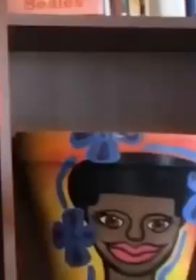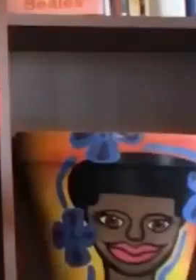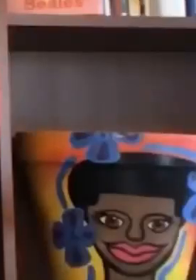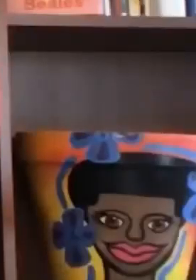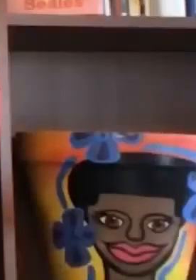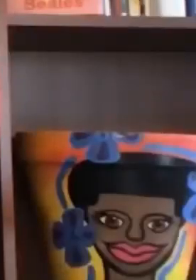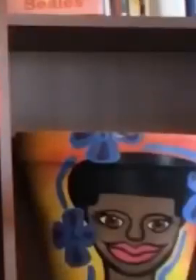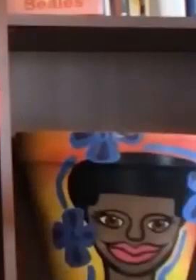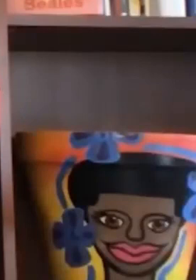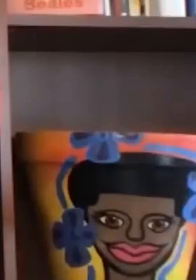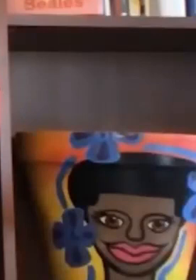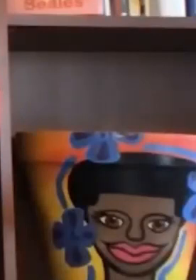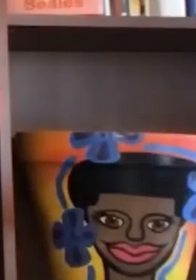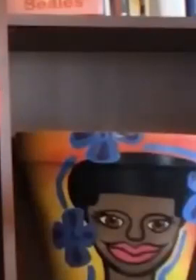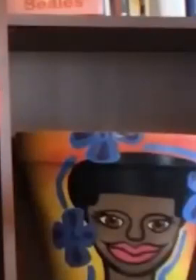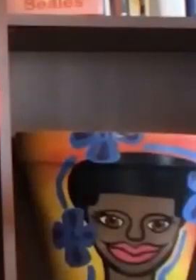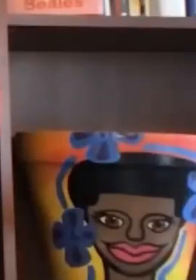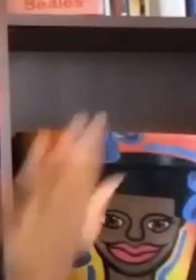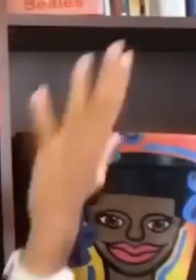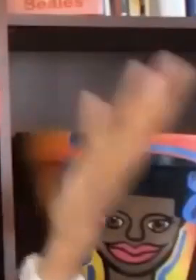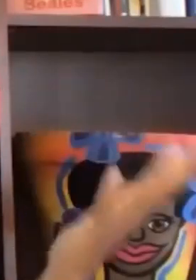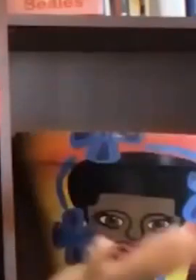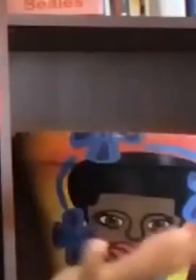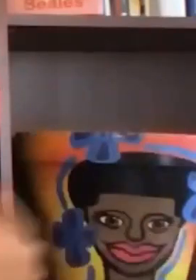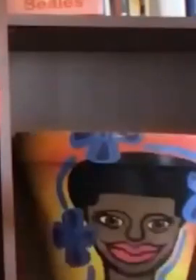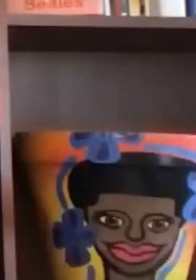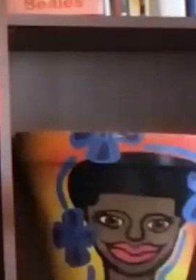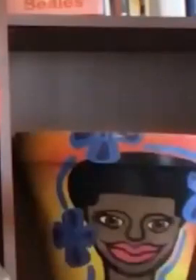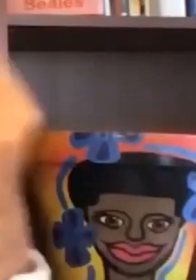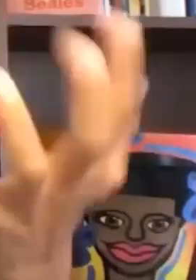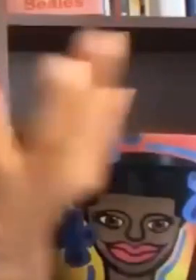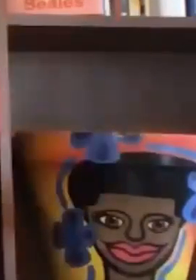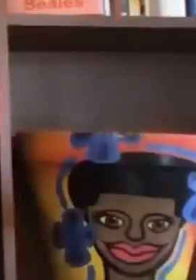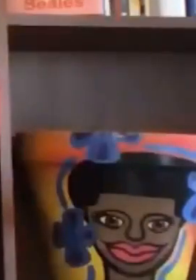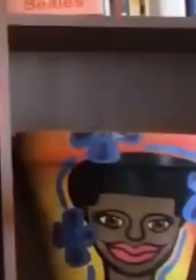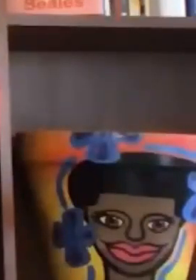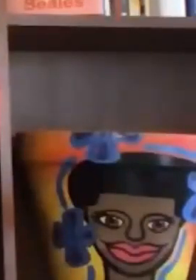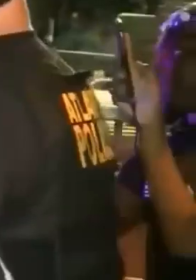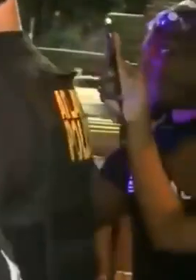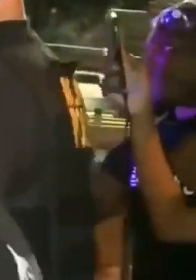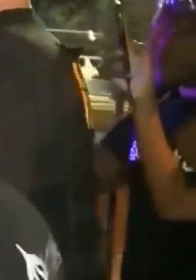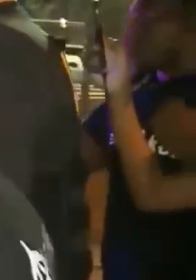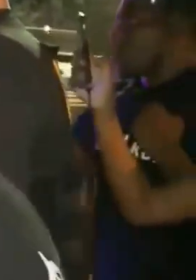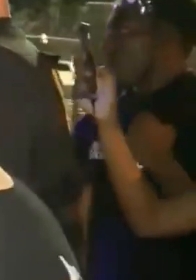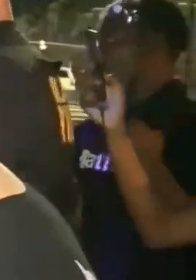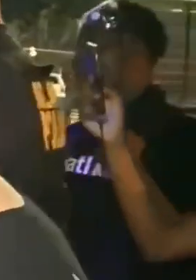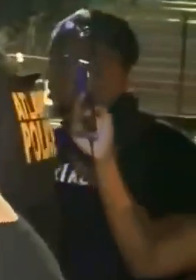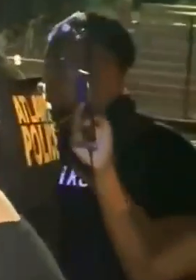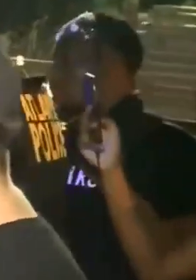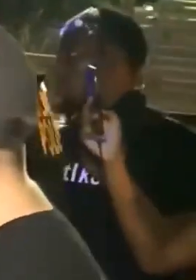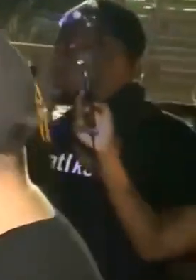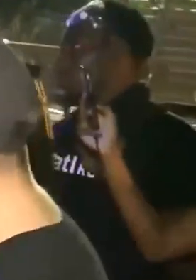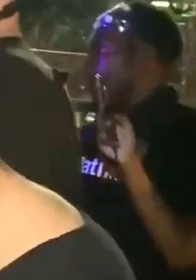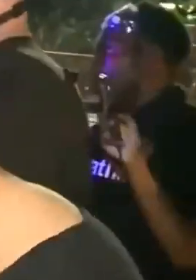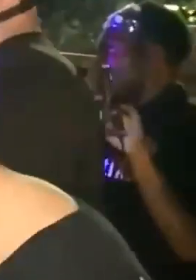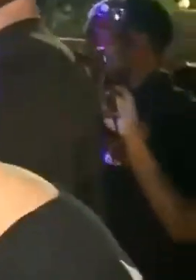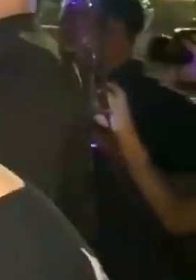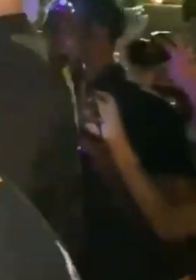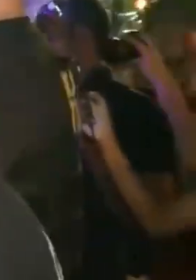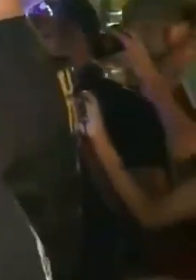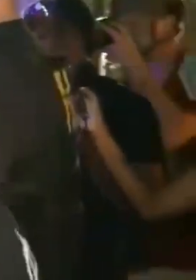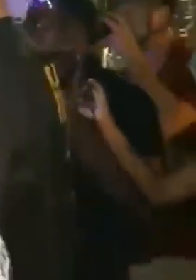Black person, you are the one who is going to be in the situation of having to prove your innocence. Our nation's current unrest shows how